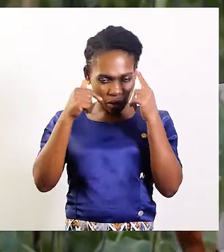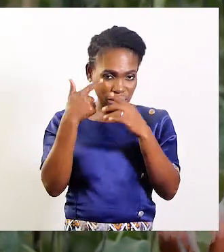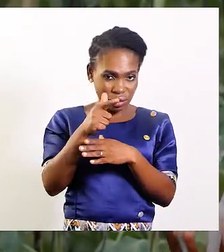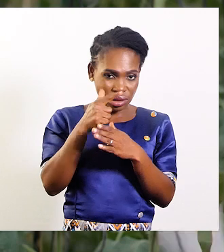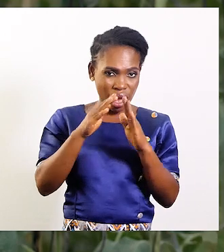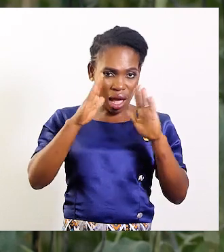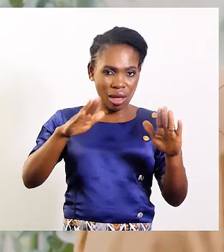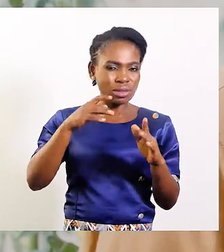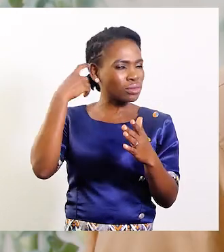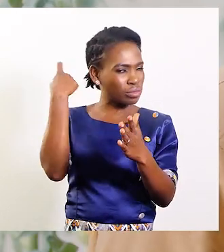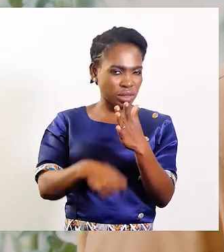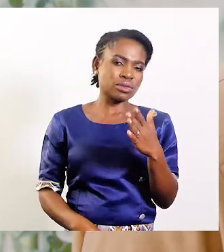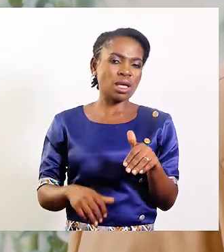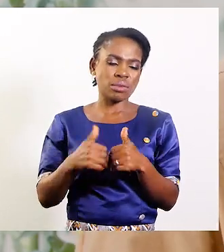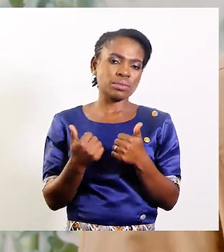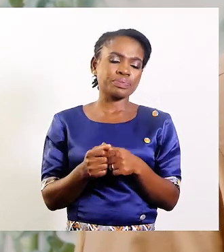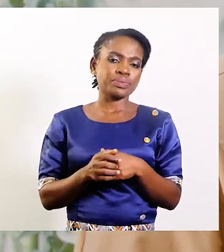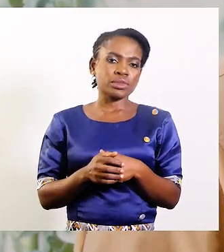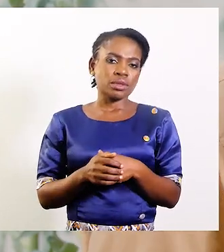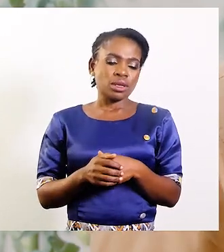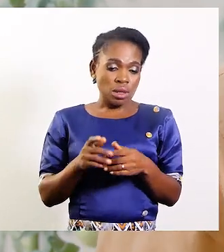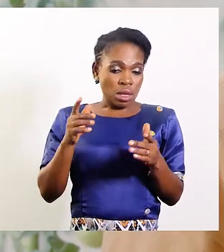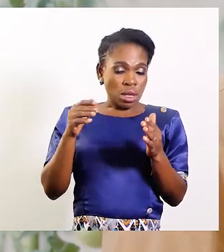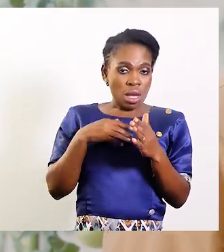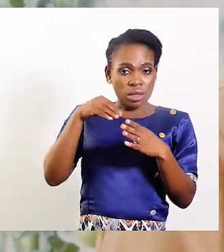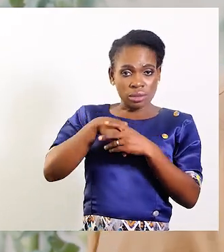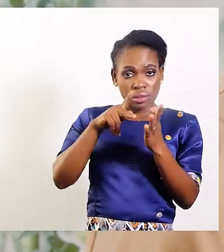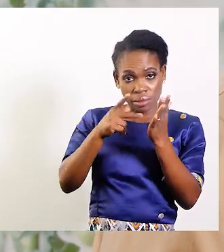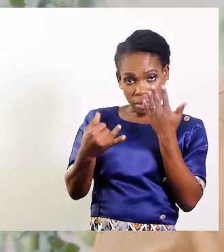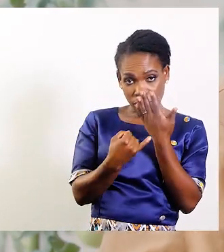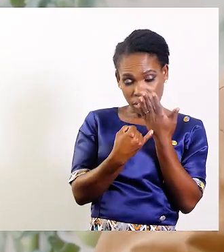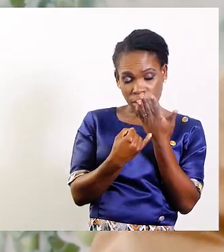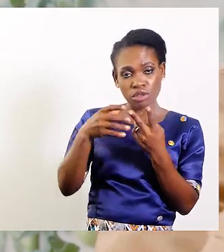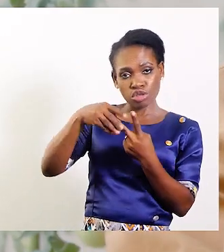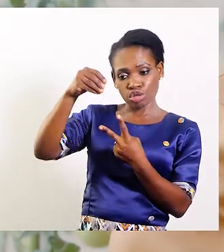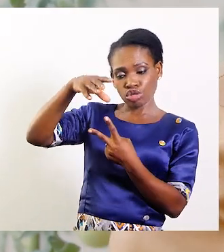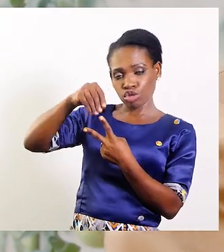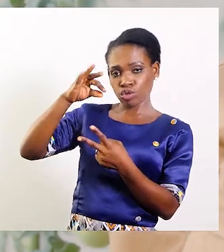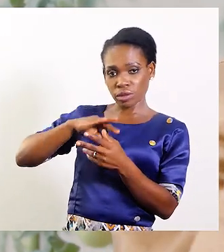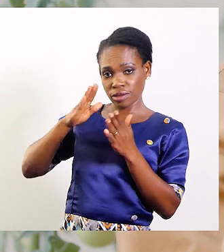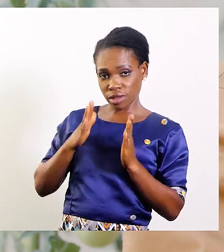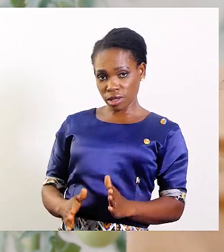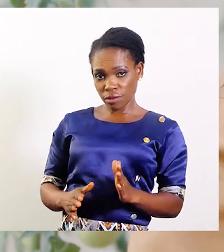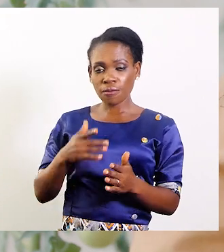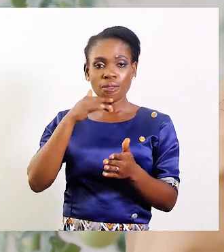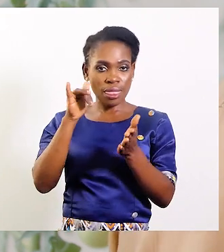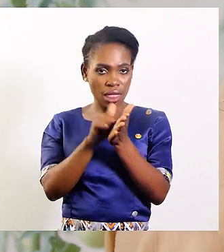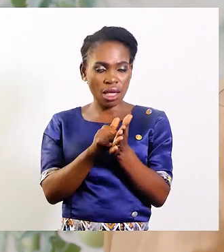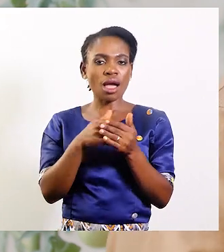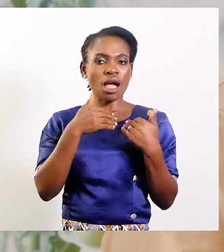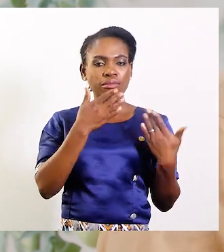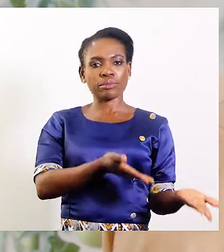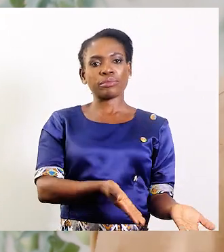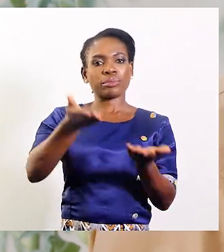quite expensive. Okay, so as part of this project, the selected beneficiaries were brought to our training center in Brekusu in Accra,